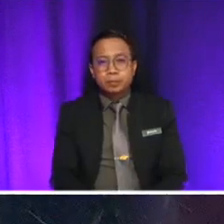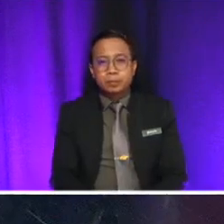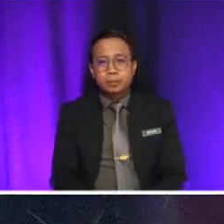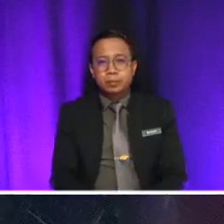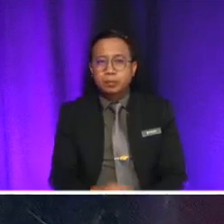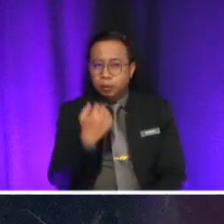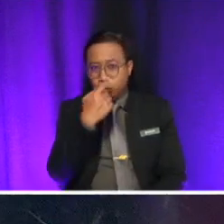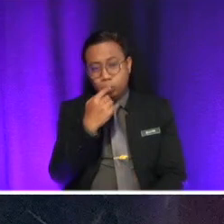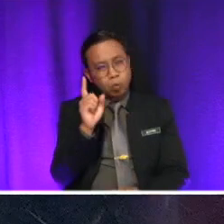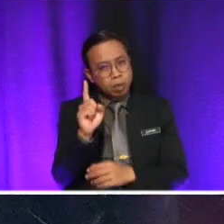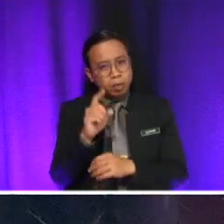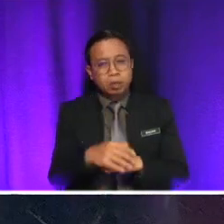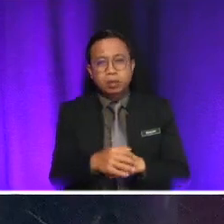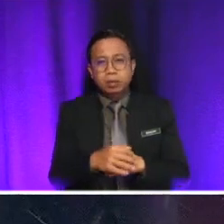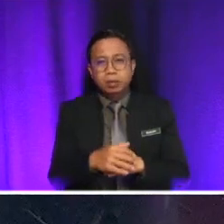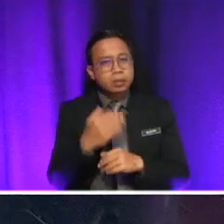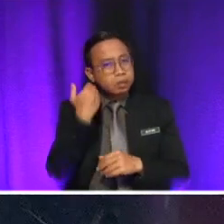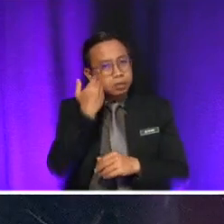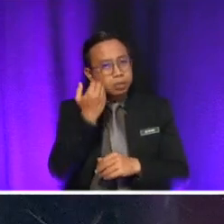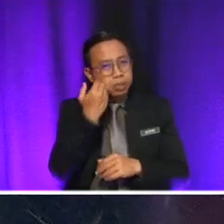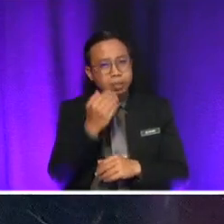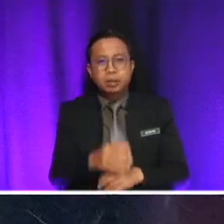Anyone? They're all so shy. Yeah.